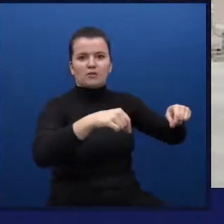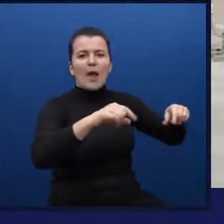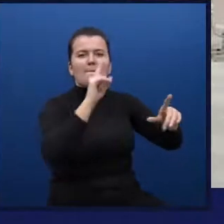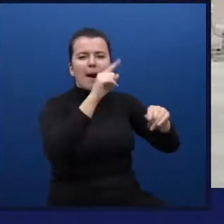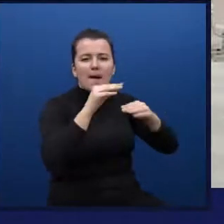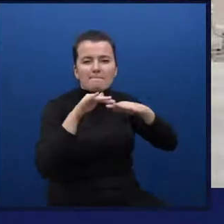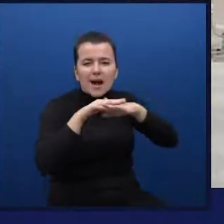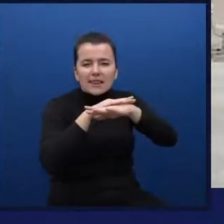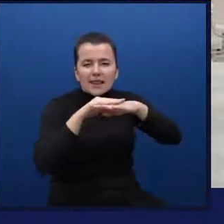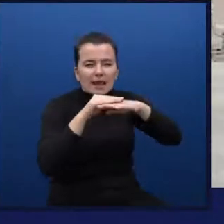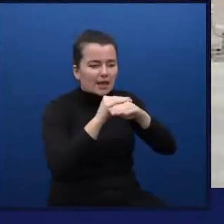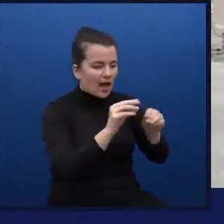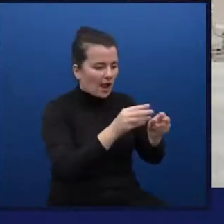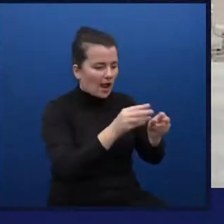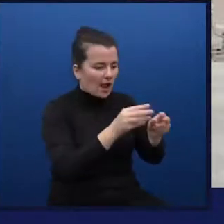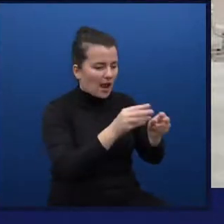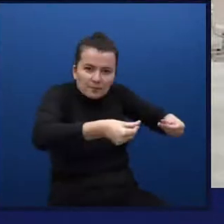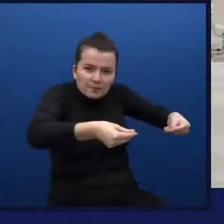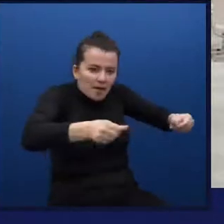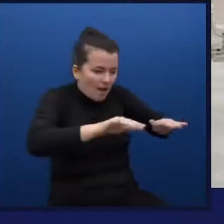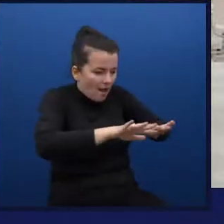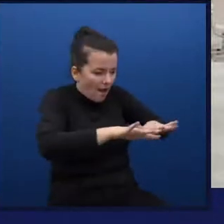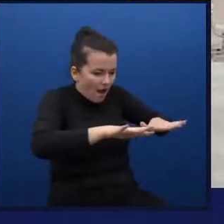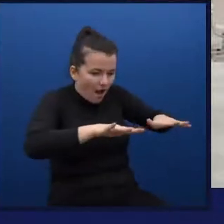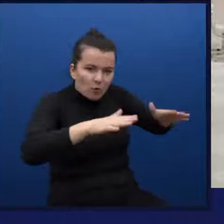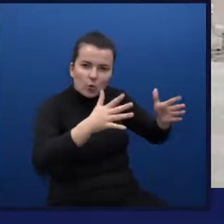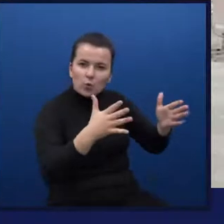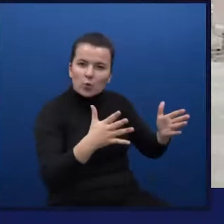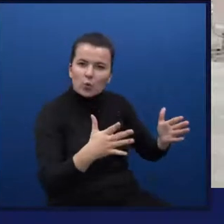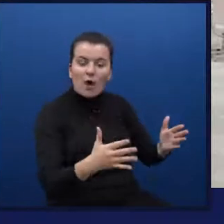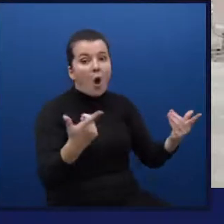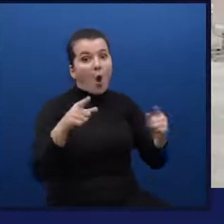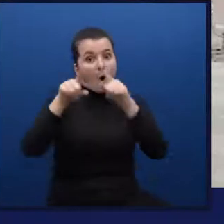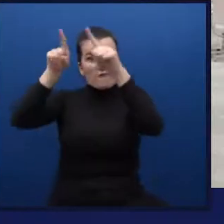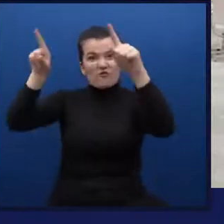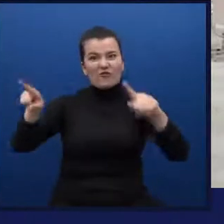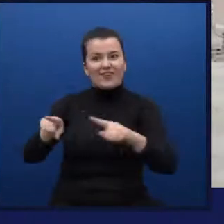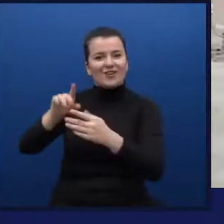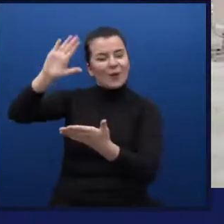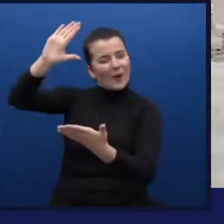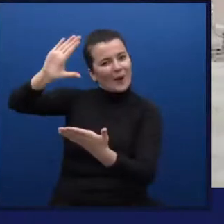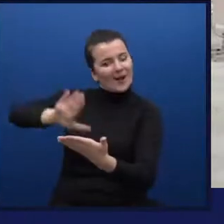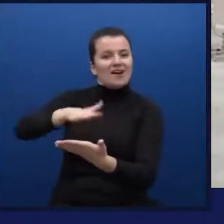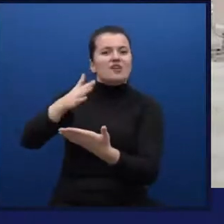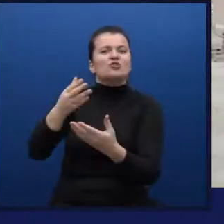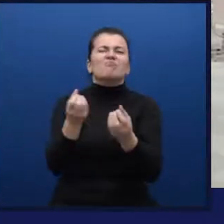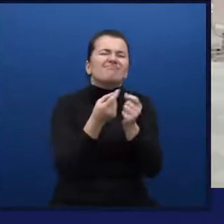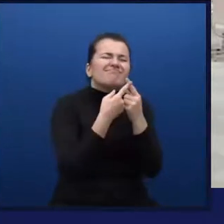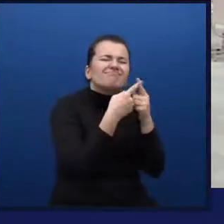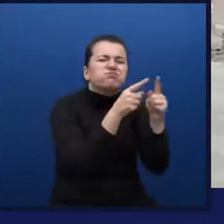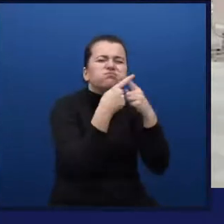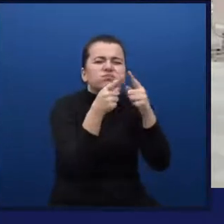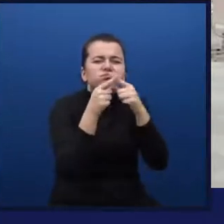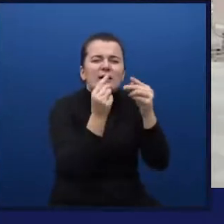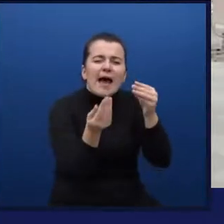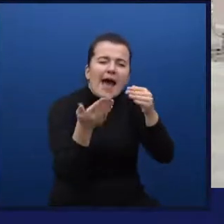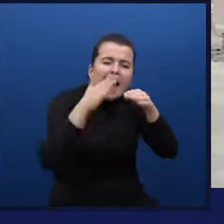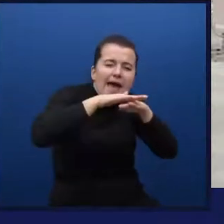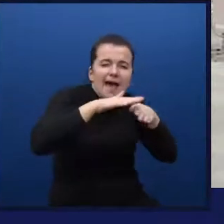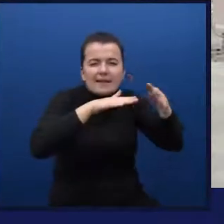look okay on that, whether, you know, how many windows to use, all sorts of different information. So there's a lot of different